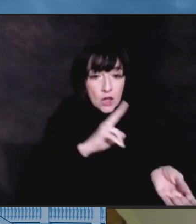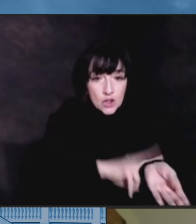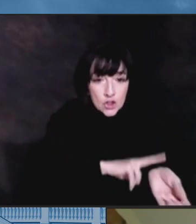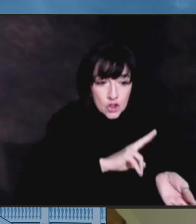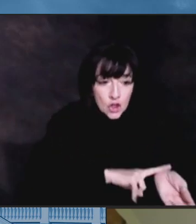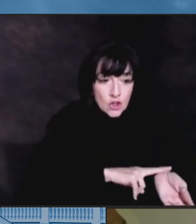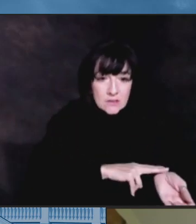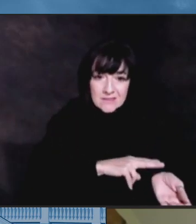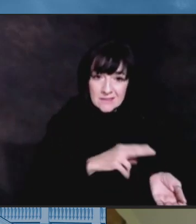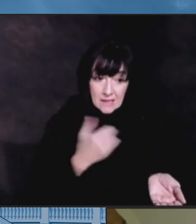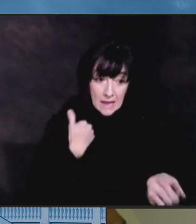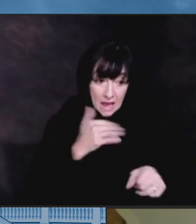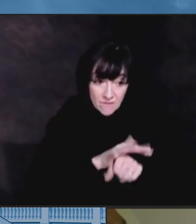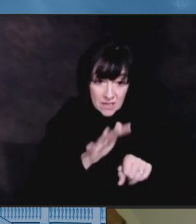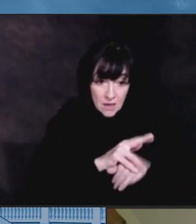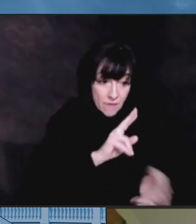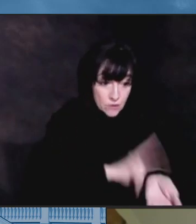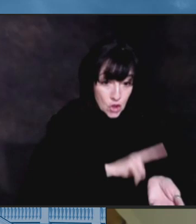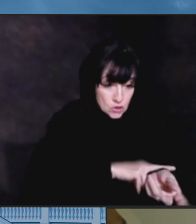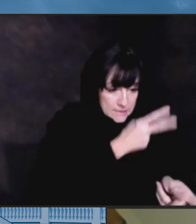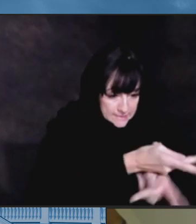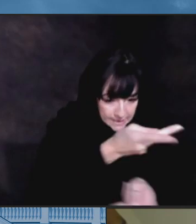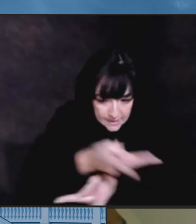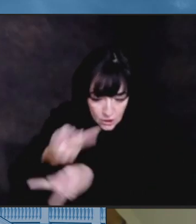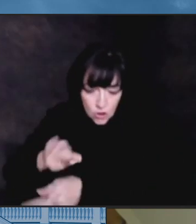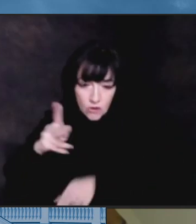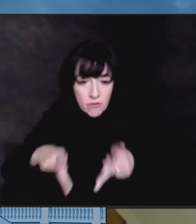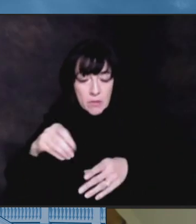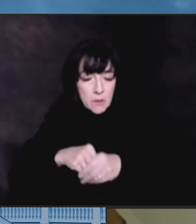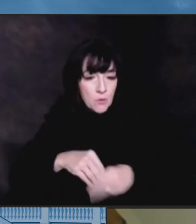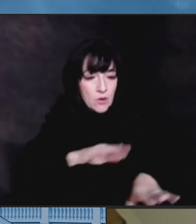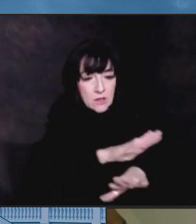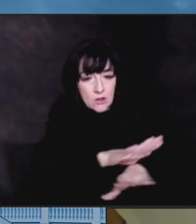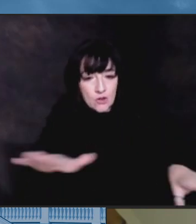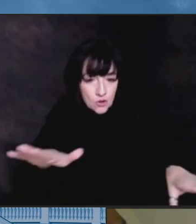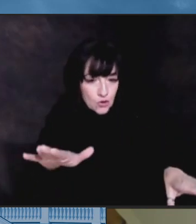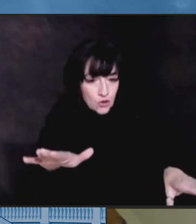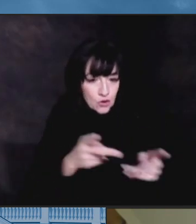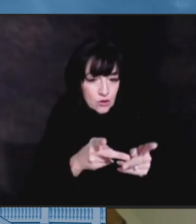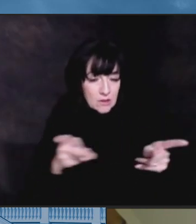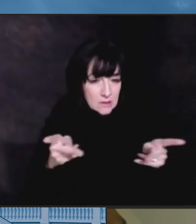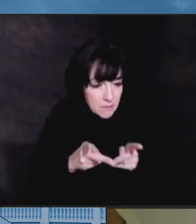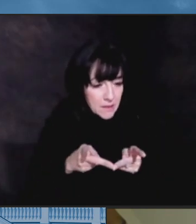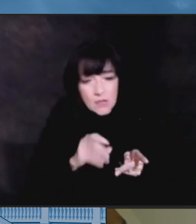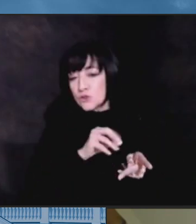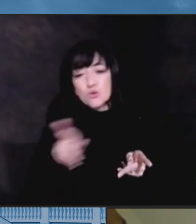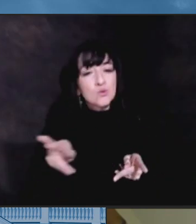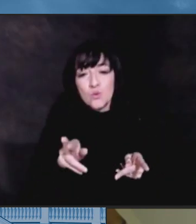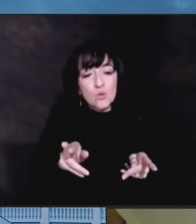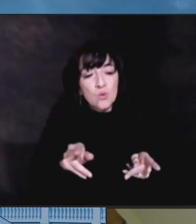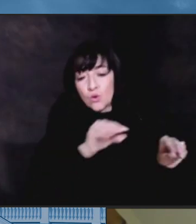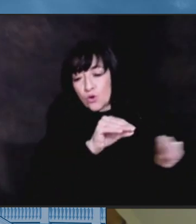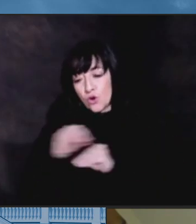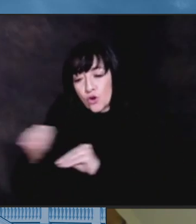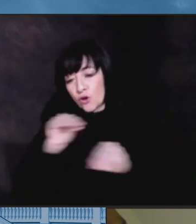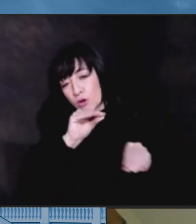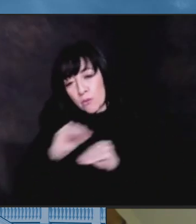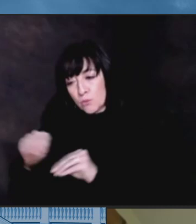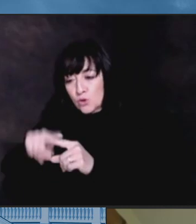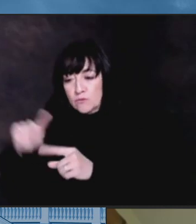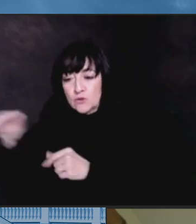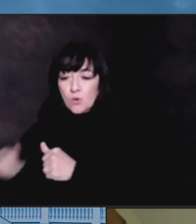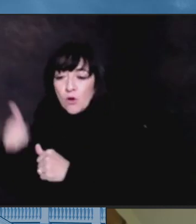caretakers or physicians to oversee those activities. AJ, anything you want to add to that? Or Dr.